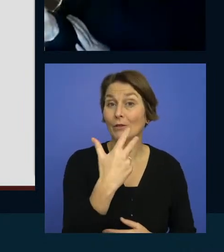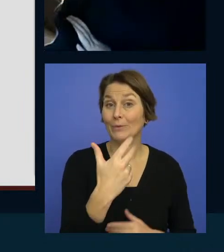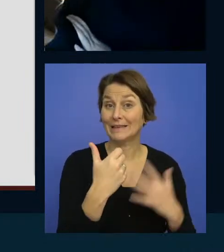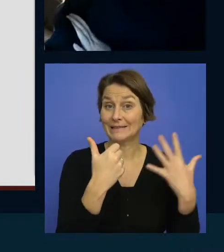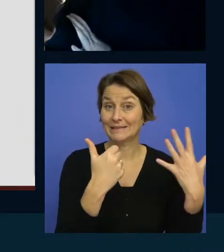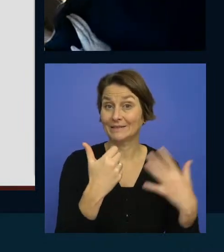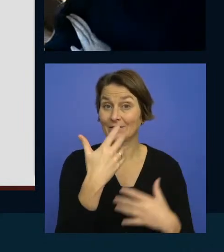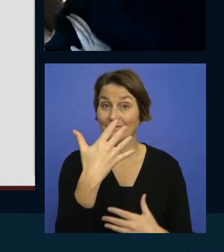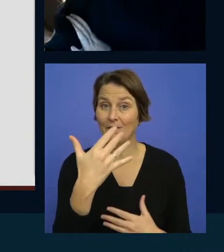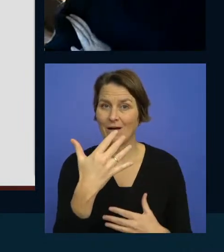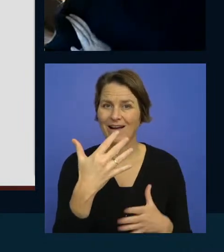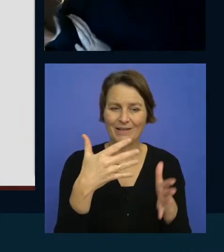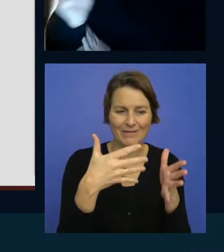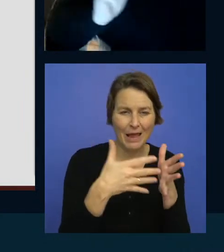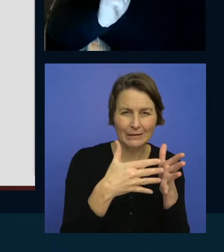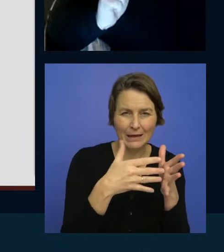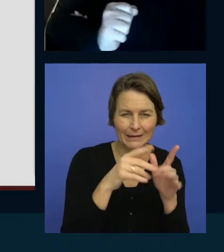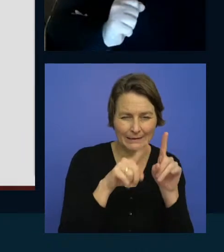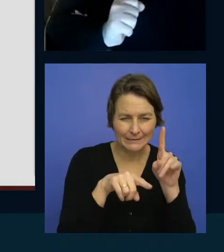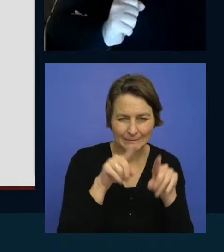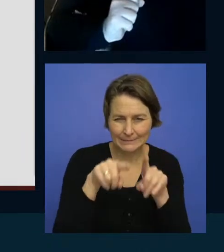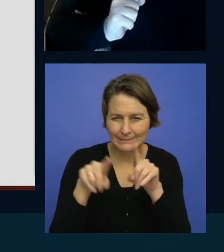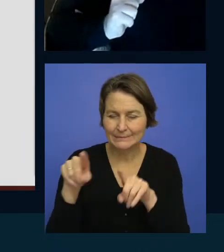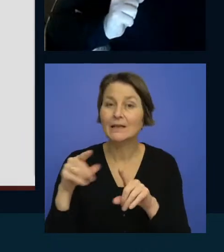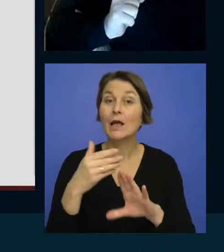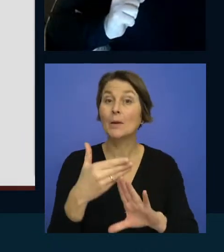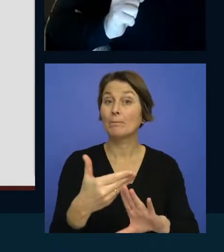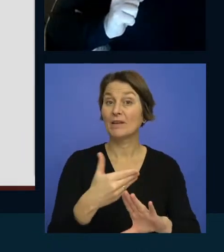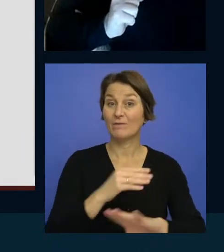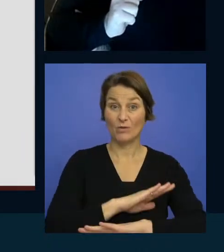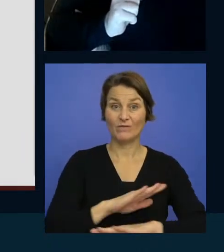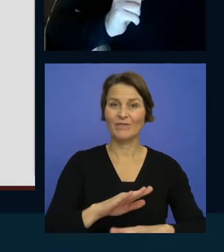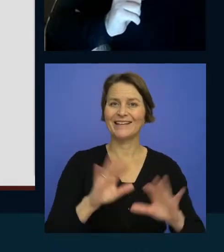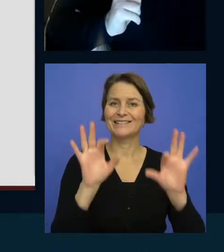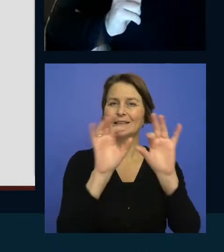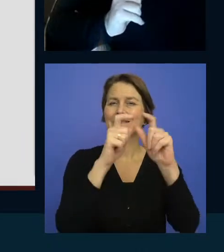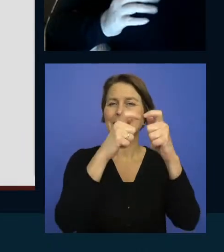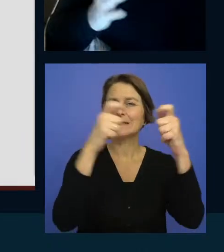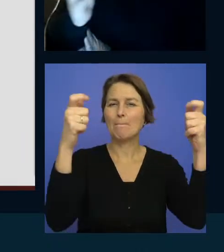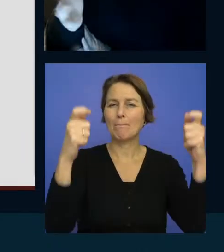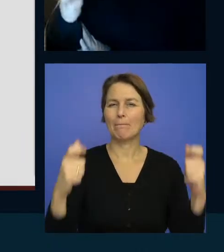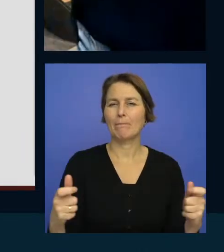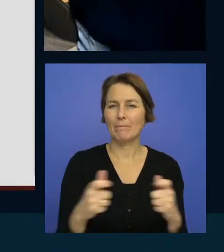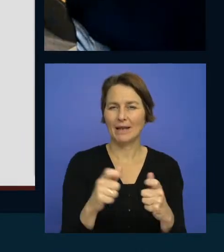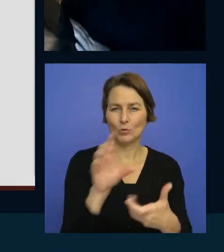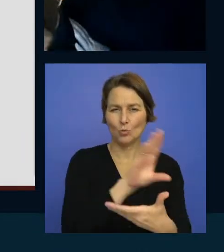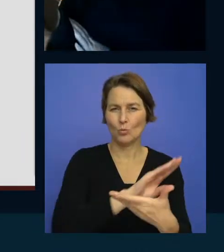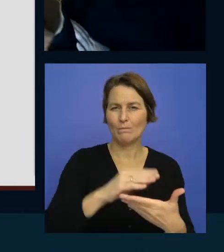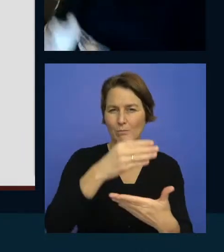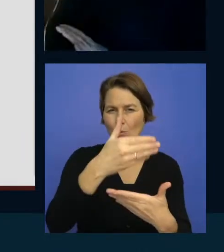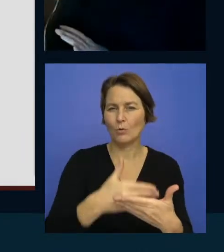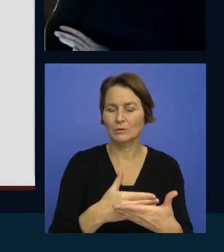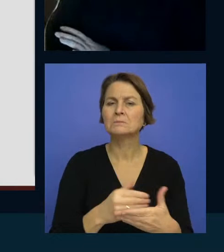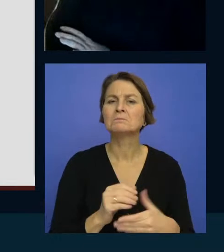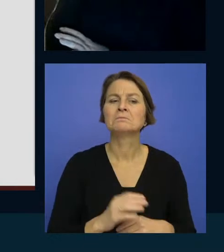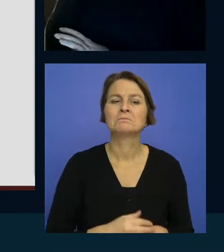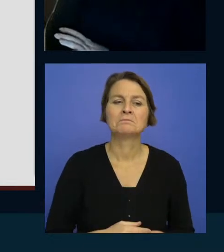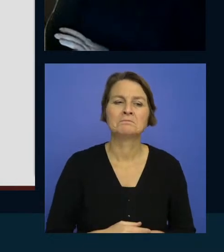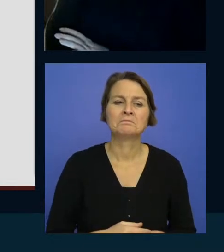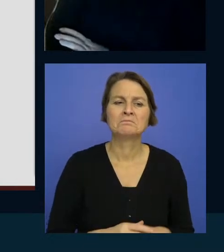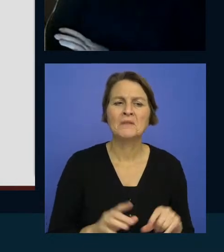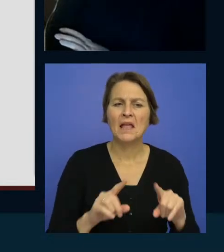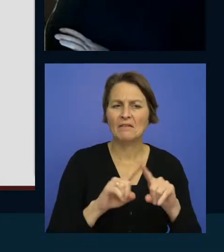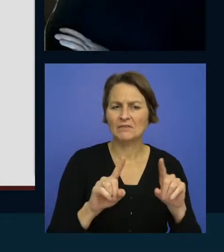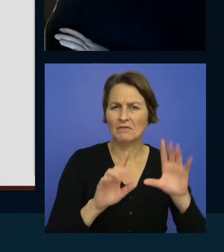it's a pre-made report for you. It has, of course, a couple of high-level stats. So in